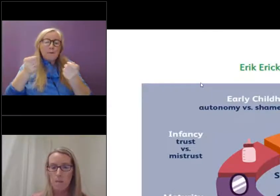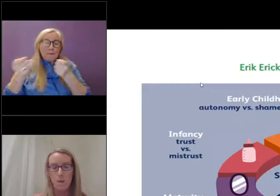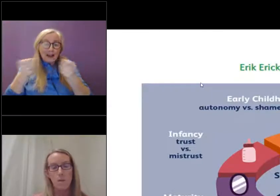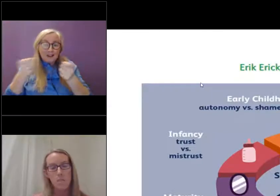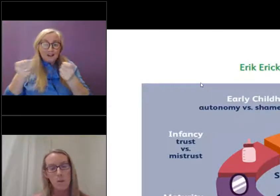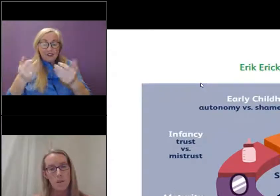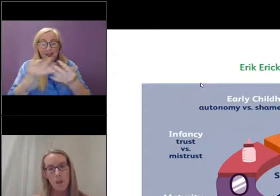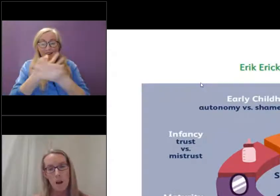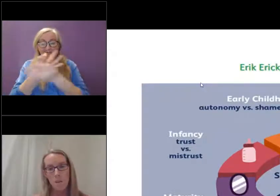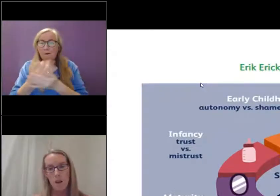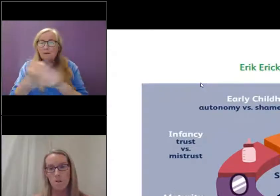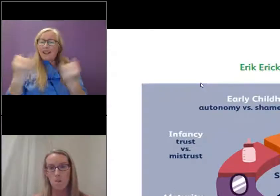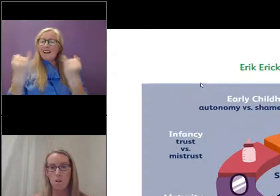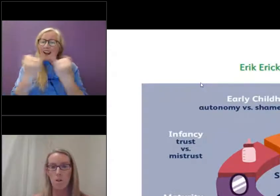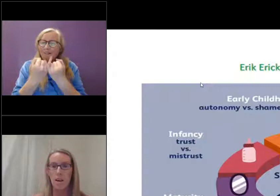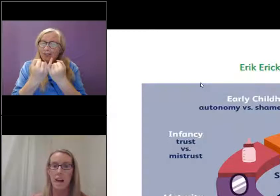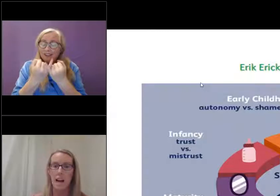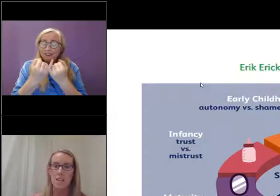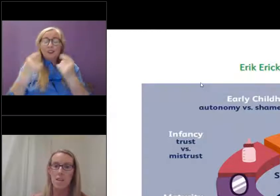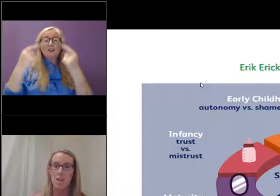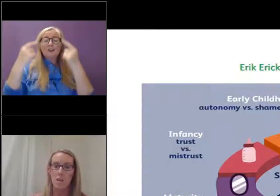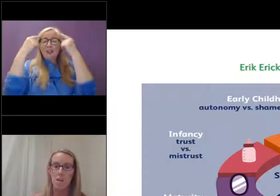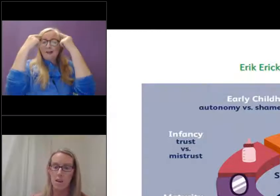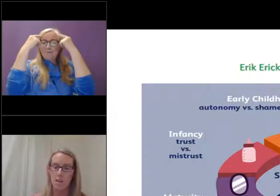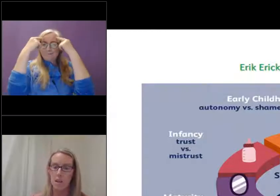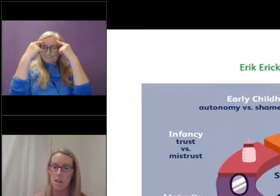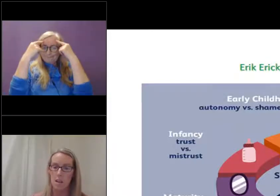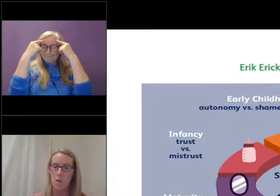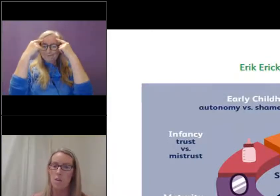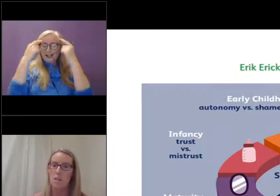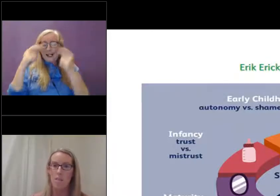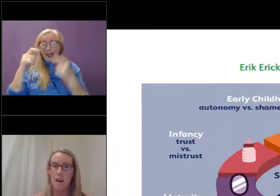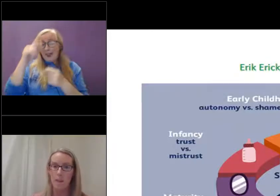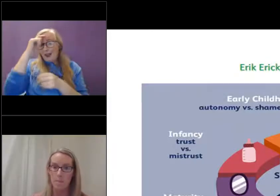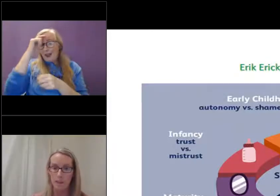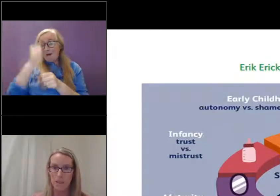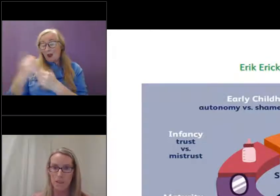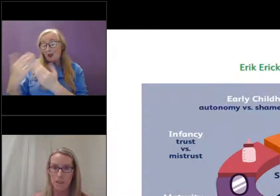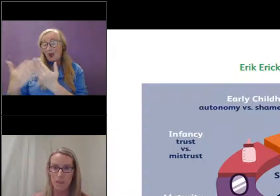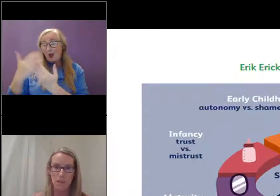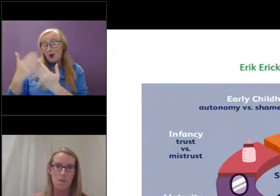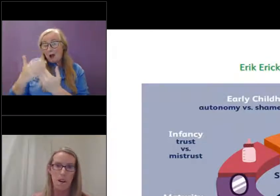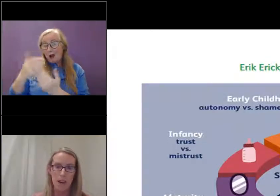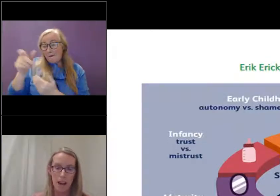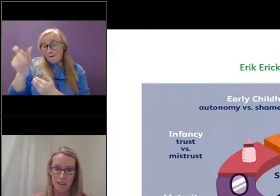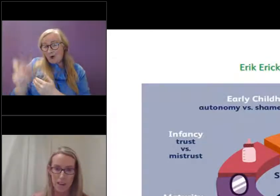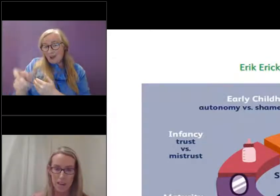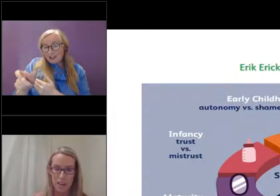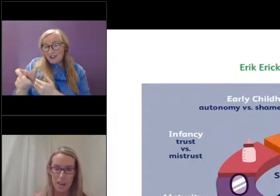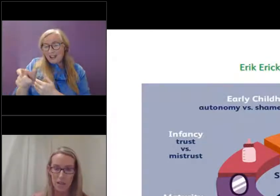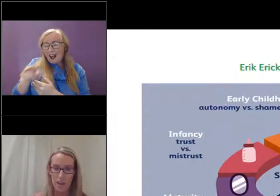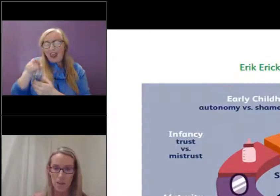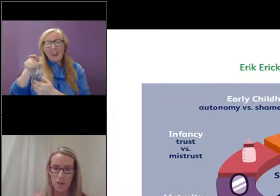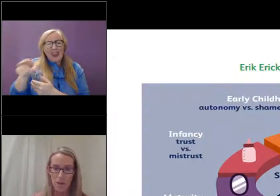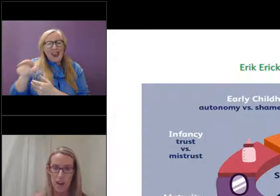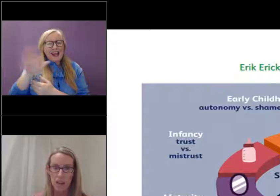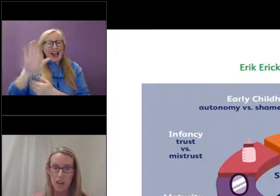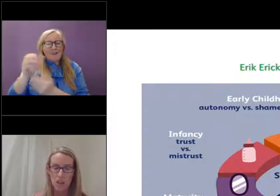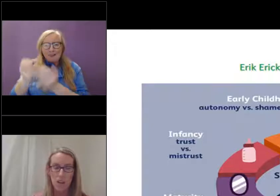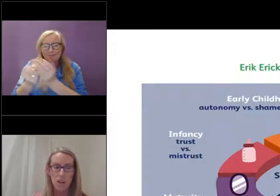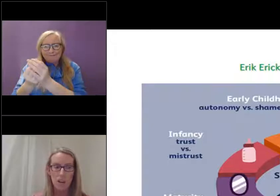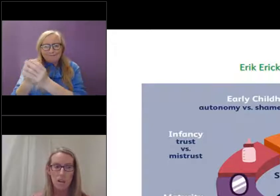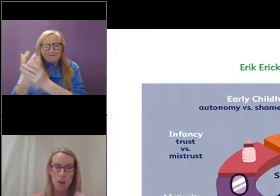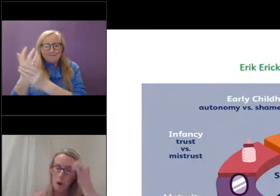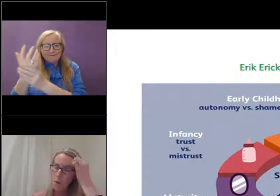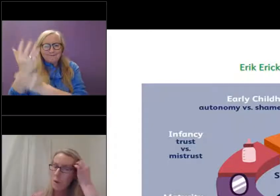conflict, I suppose what sprung to my mind was looking at the young person and all of the developments that they're trying to navigate at a very young